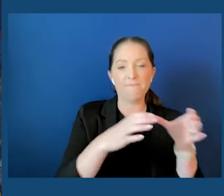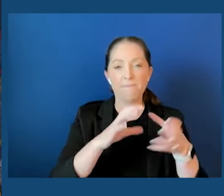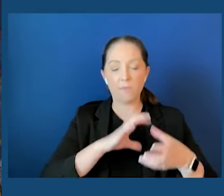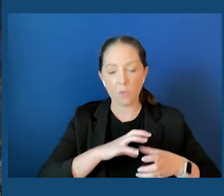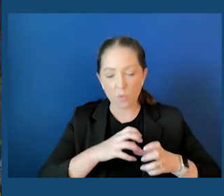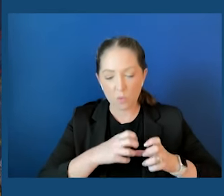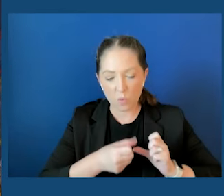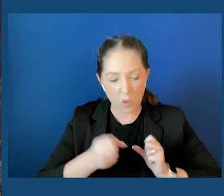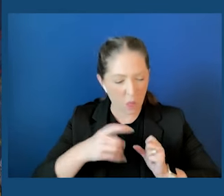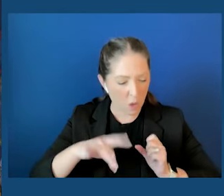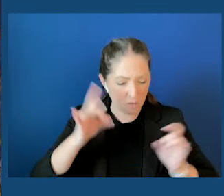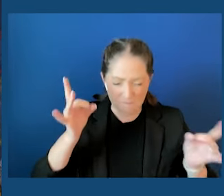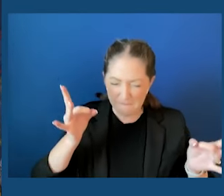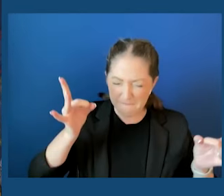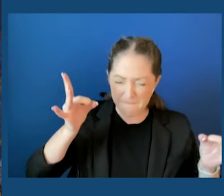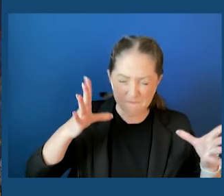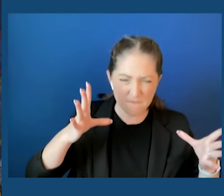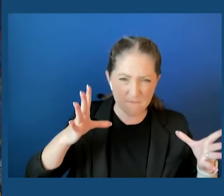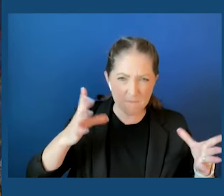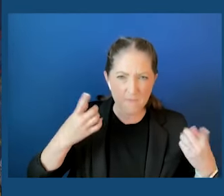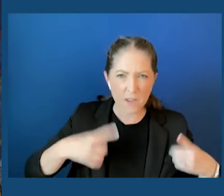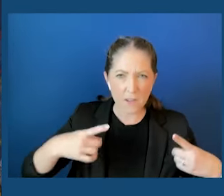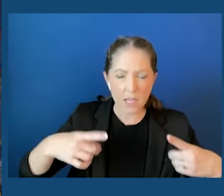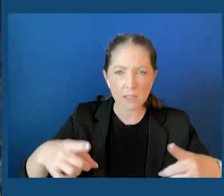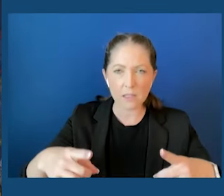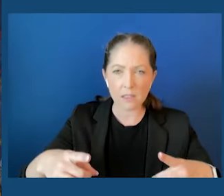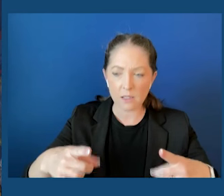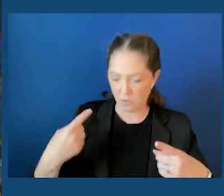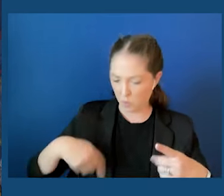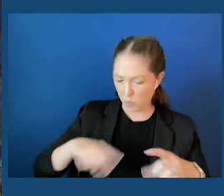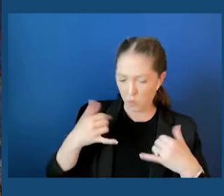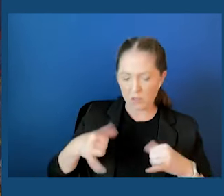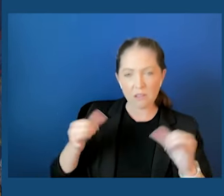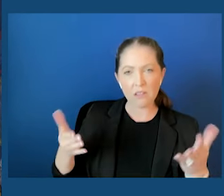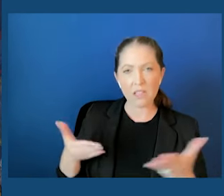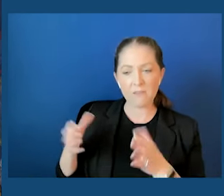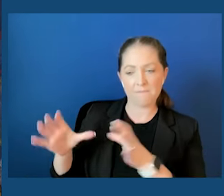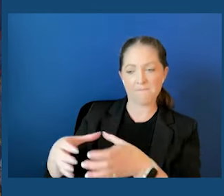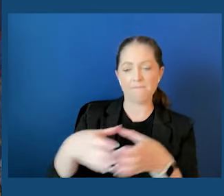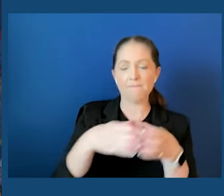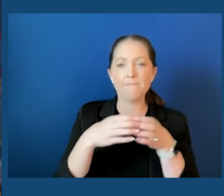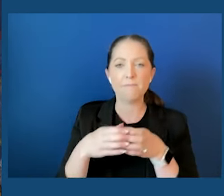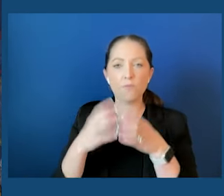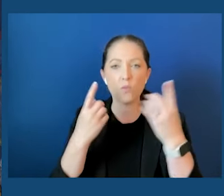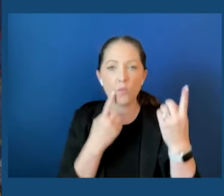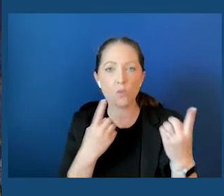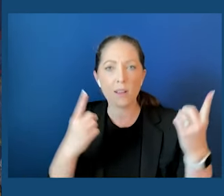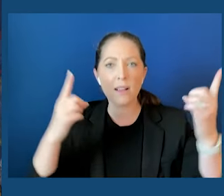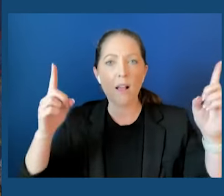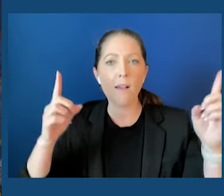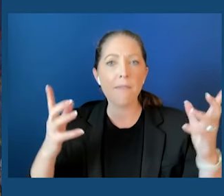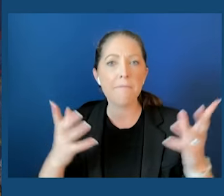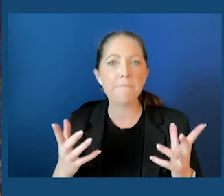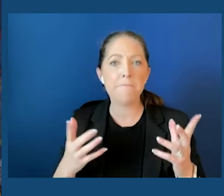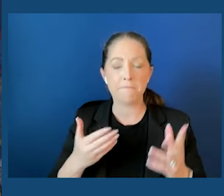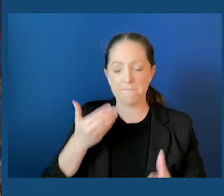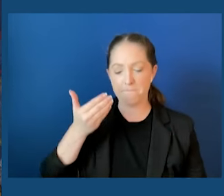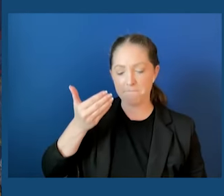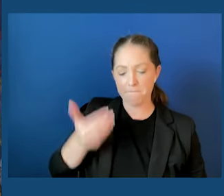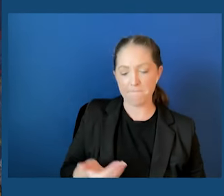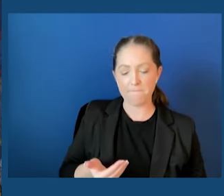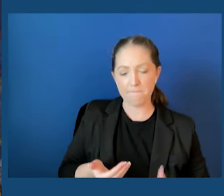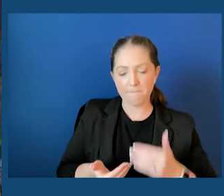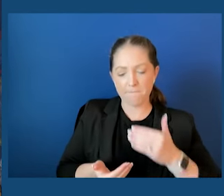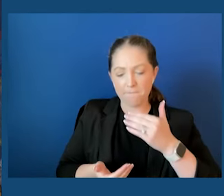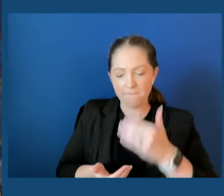514, assembled together to announce that a step on this long and arduous